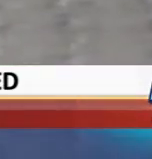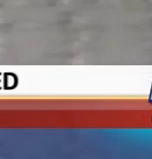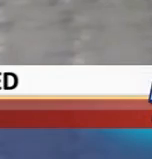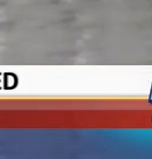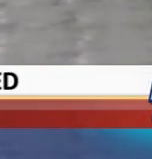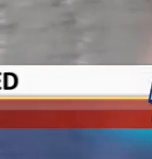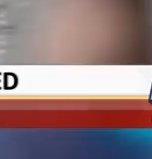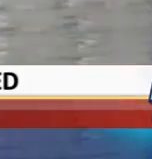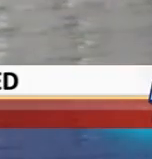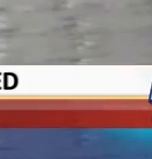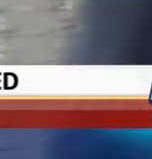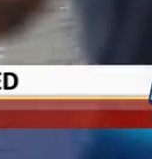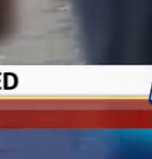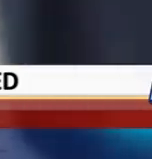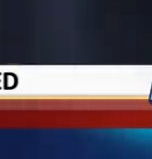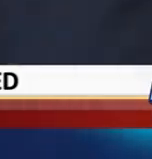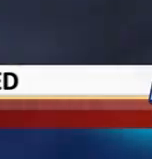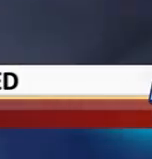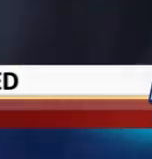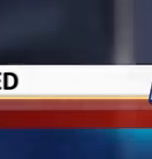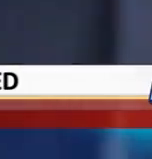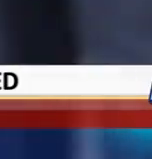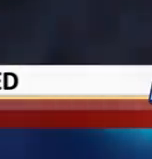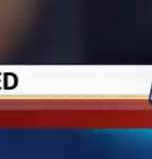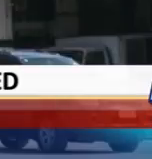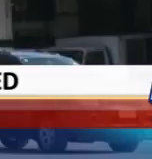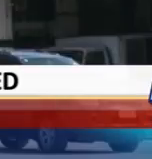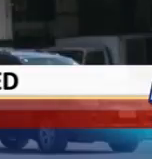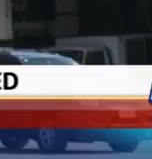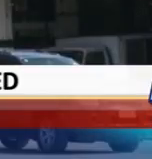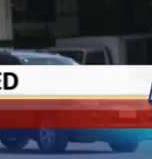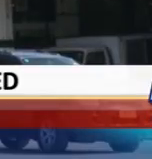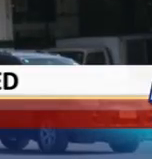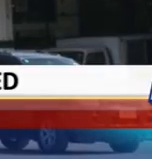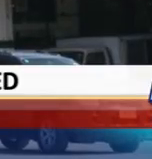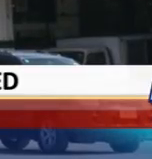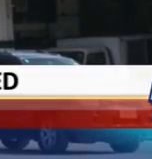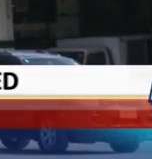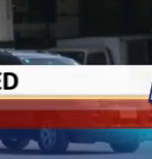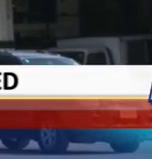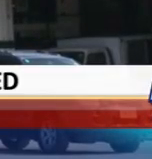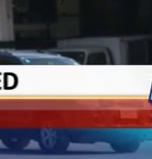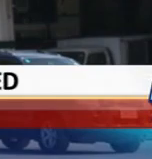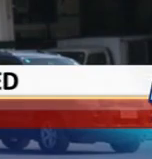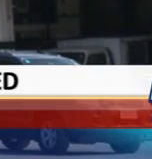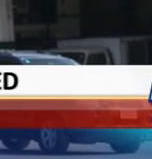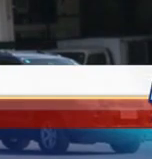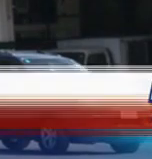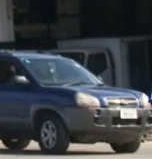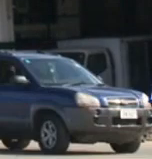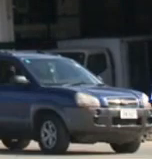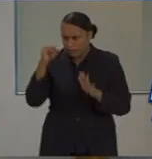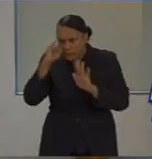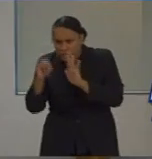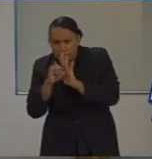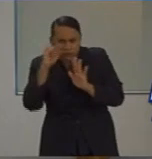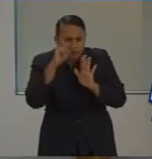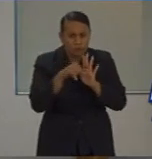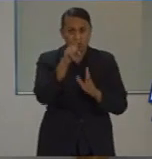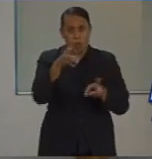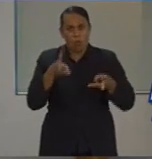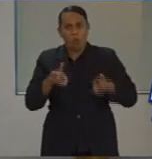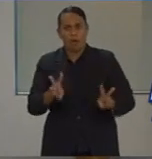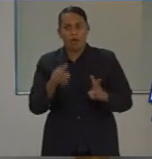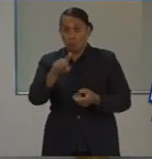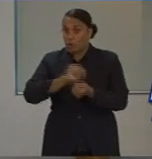Given the continued risk of transmission on Vanuatu, our ban on inter-island travel by air and sea will remain in effect. But as we